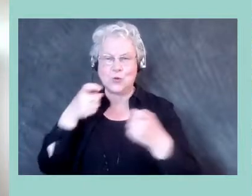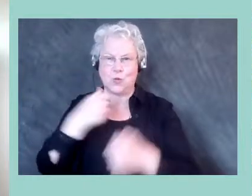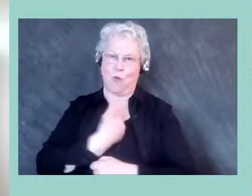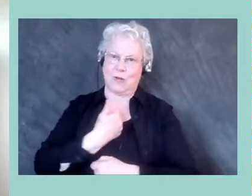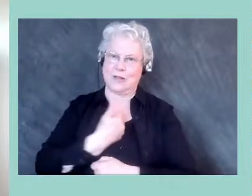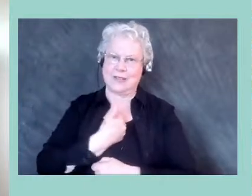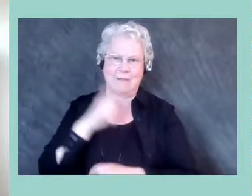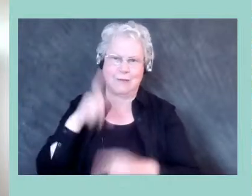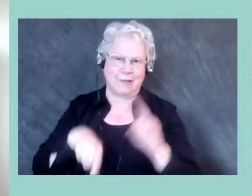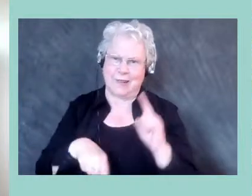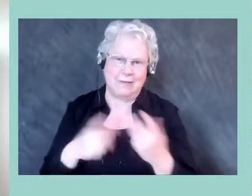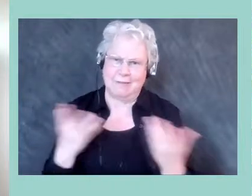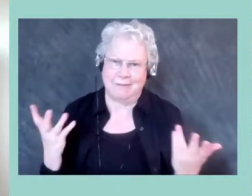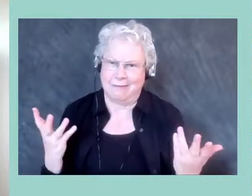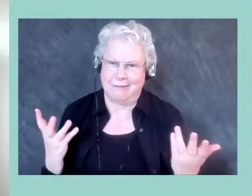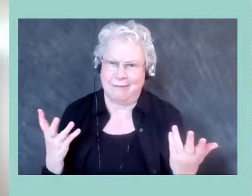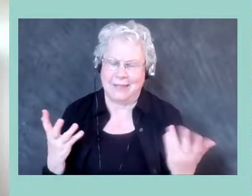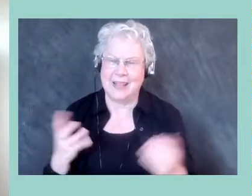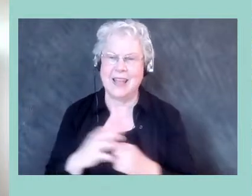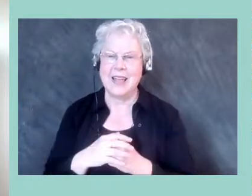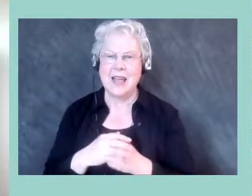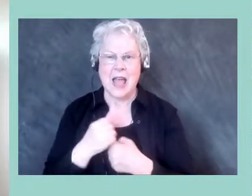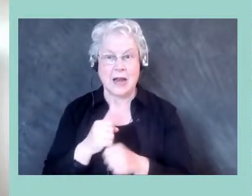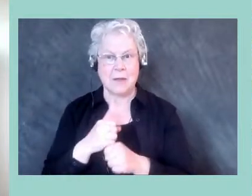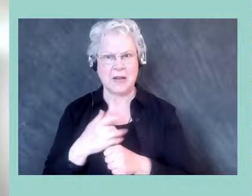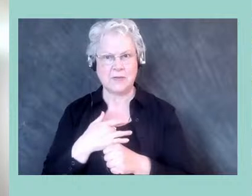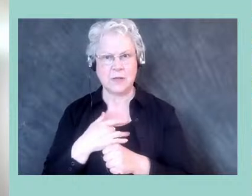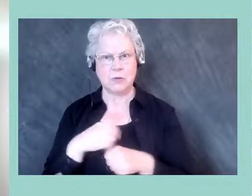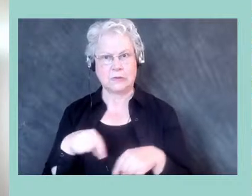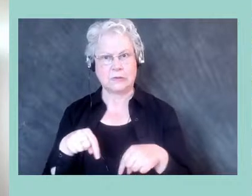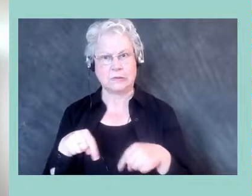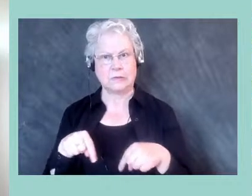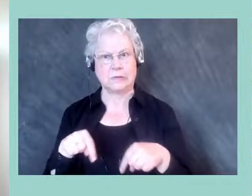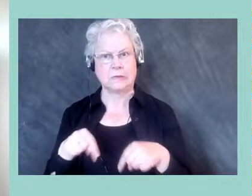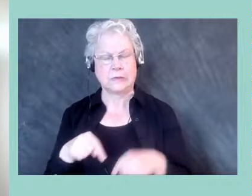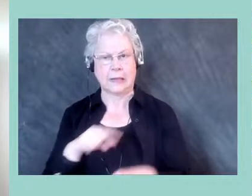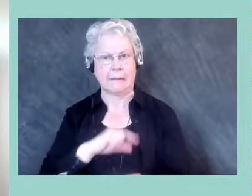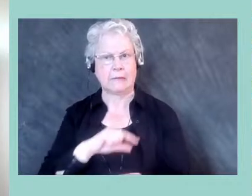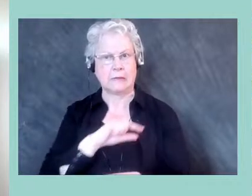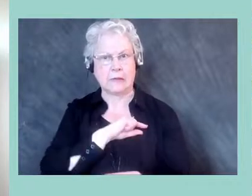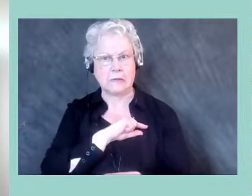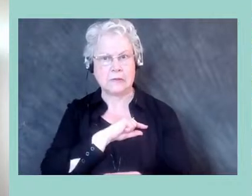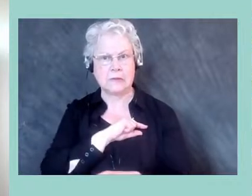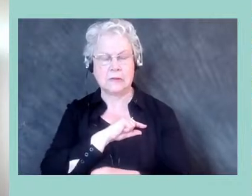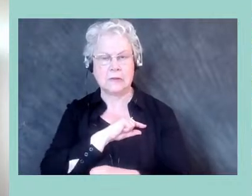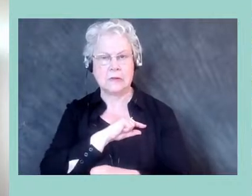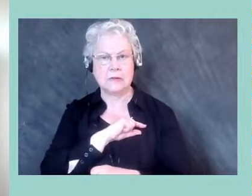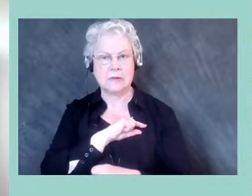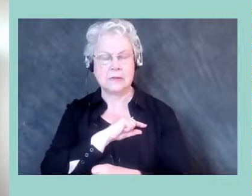control. It just made us feel more anxious and guilty.